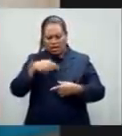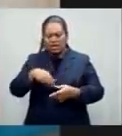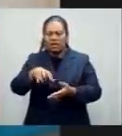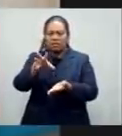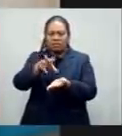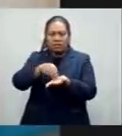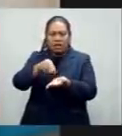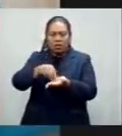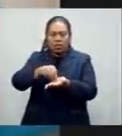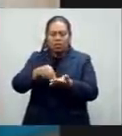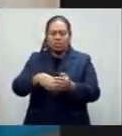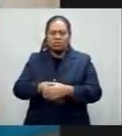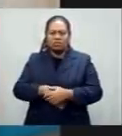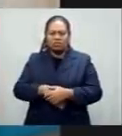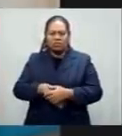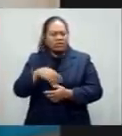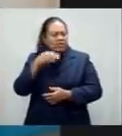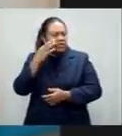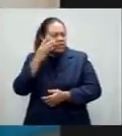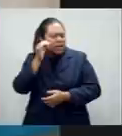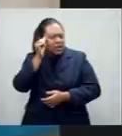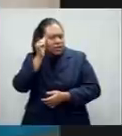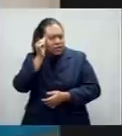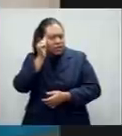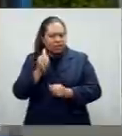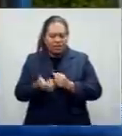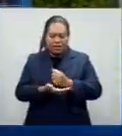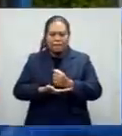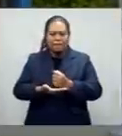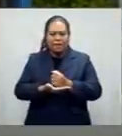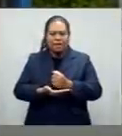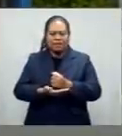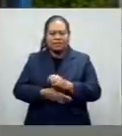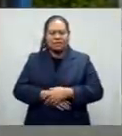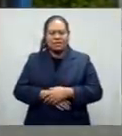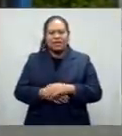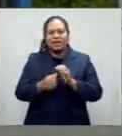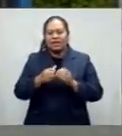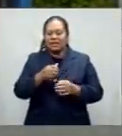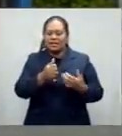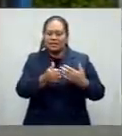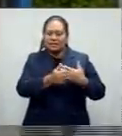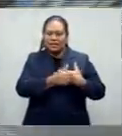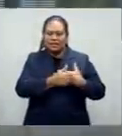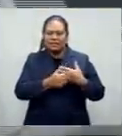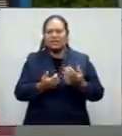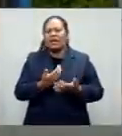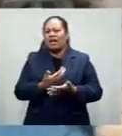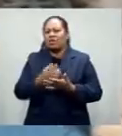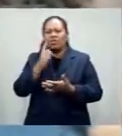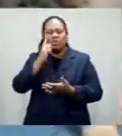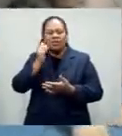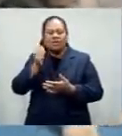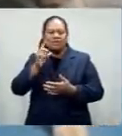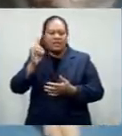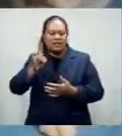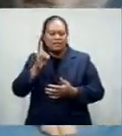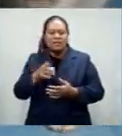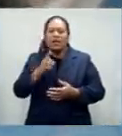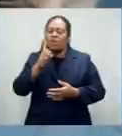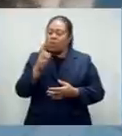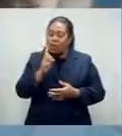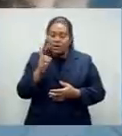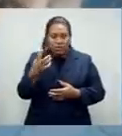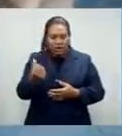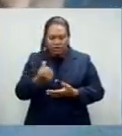that and be familiar with basic pet safeties, like... Chanel Narayan is urging members of the public to share the little they can and